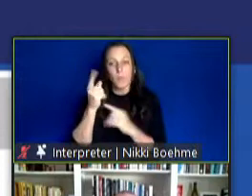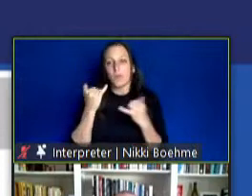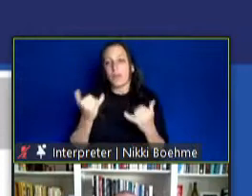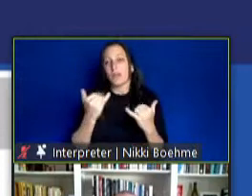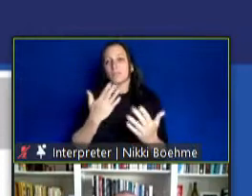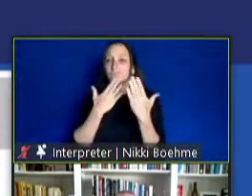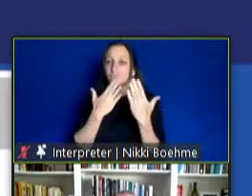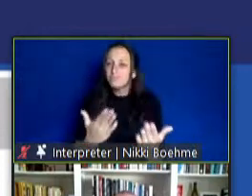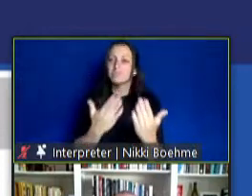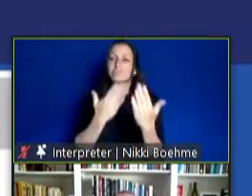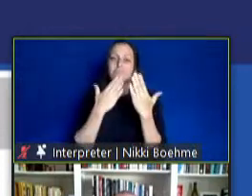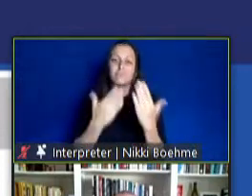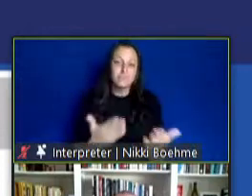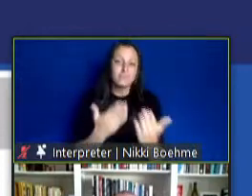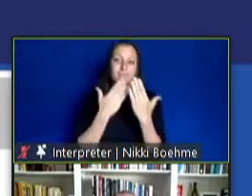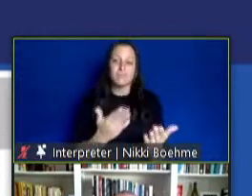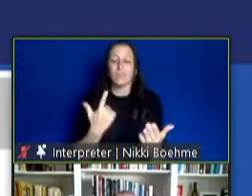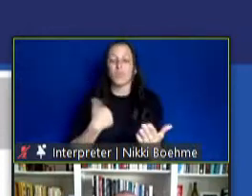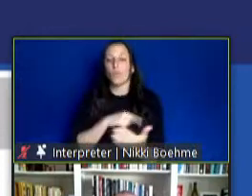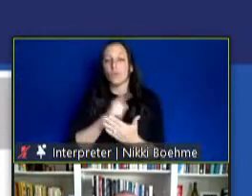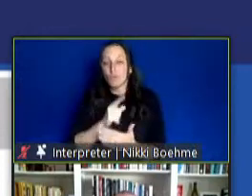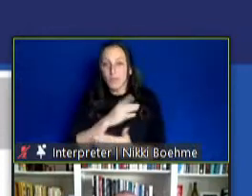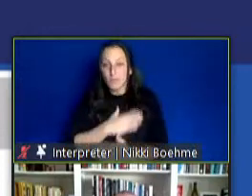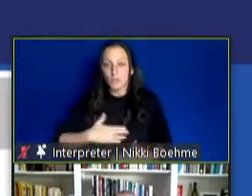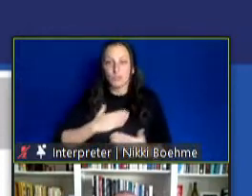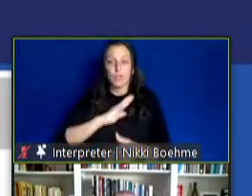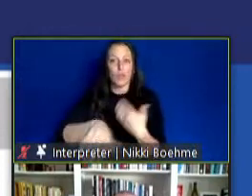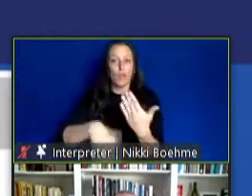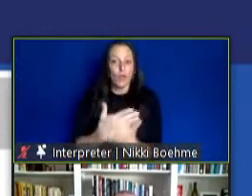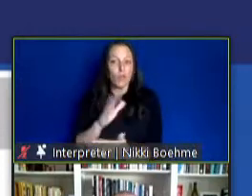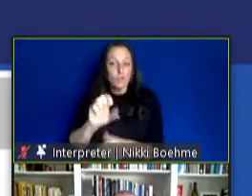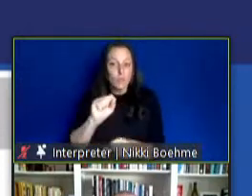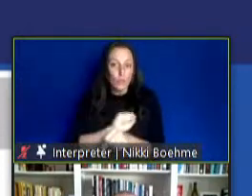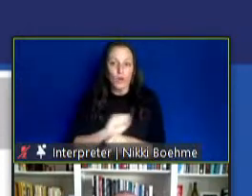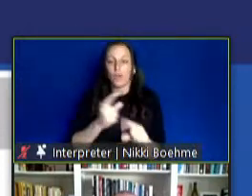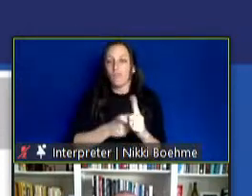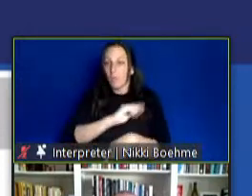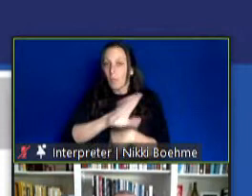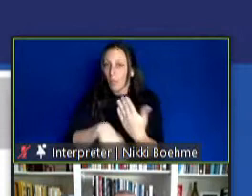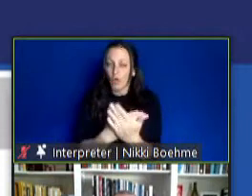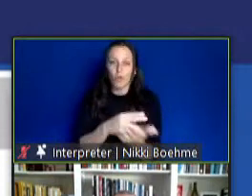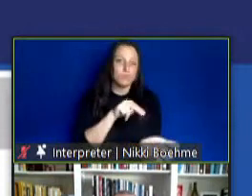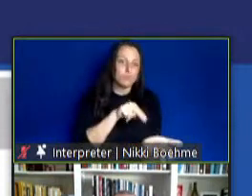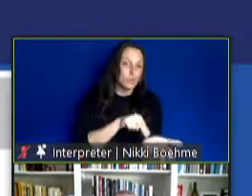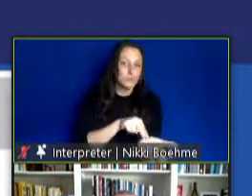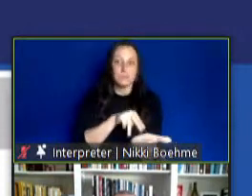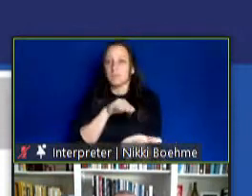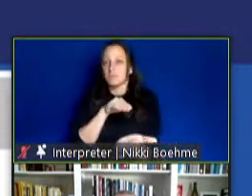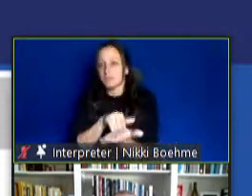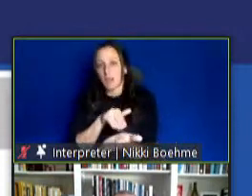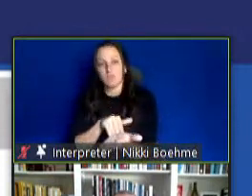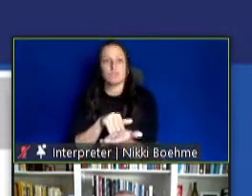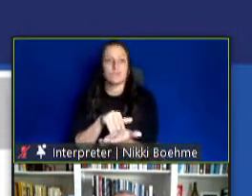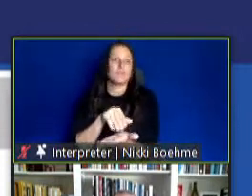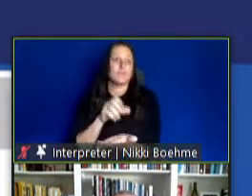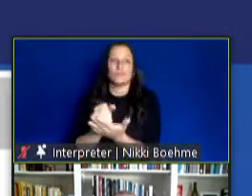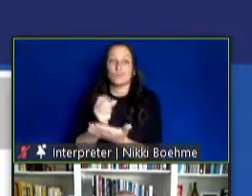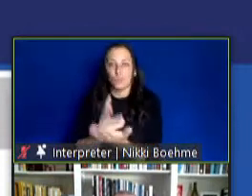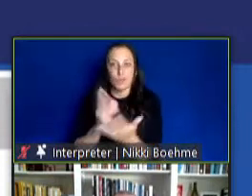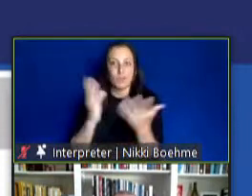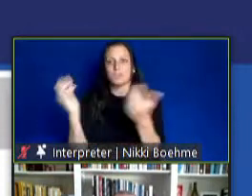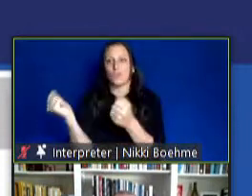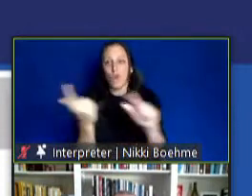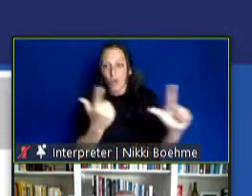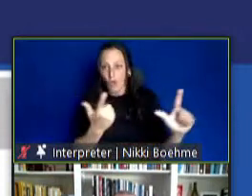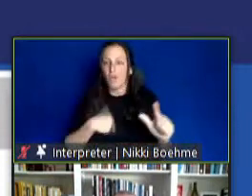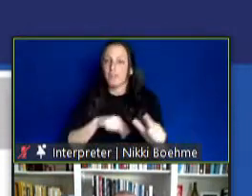express our gratitude for all the work that our healthcare providers have done and will continue to do in the coming